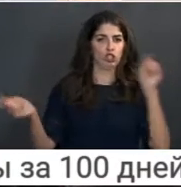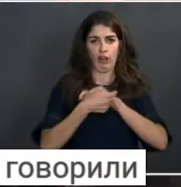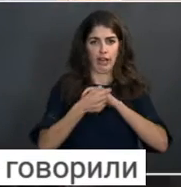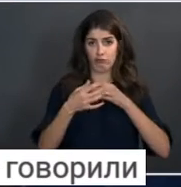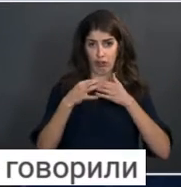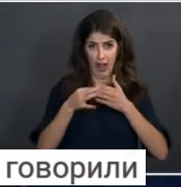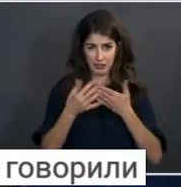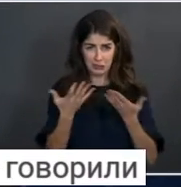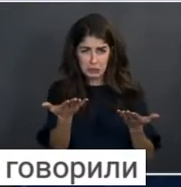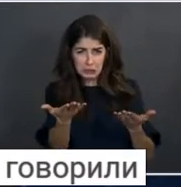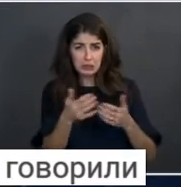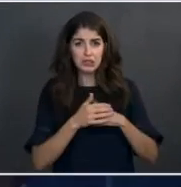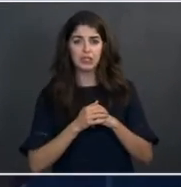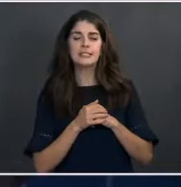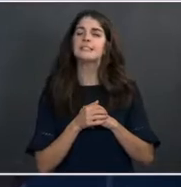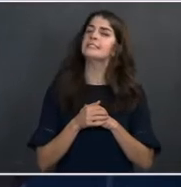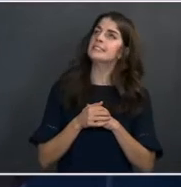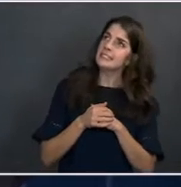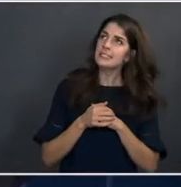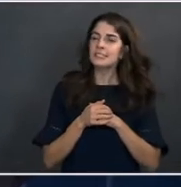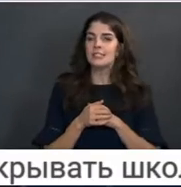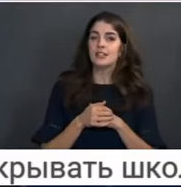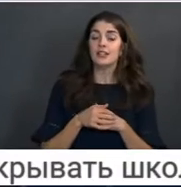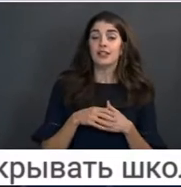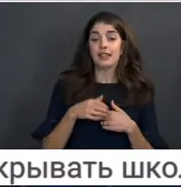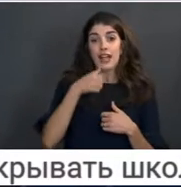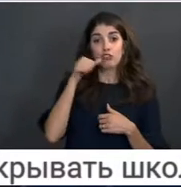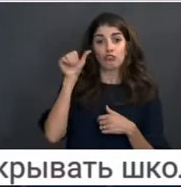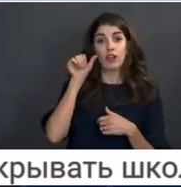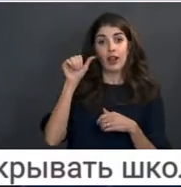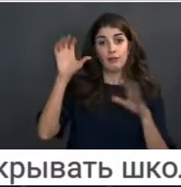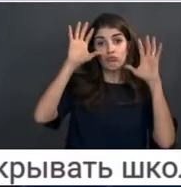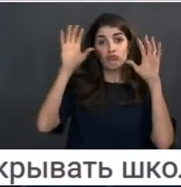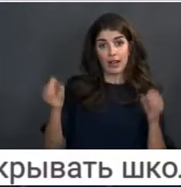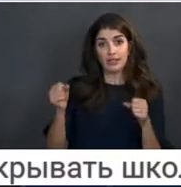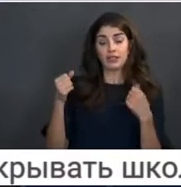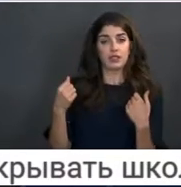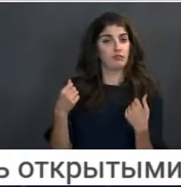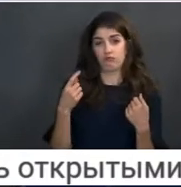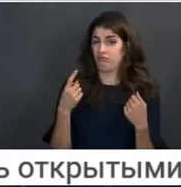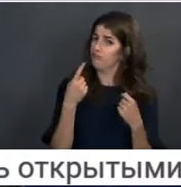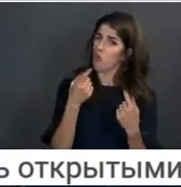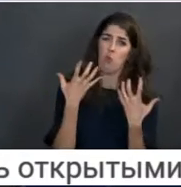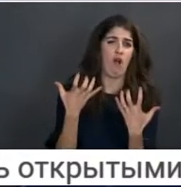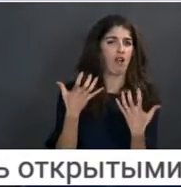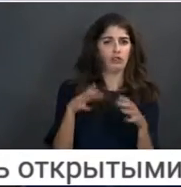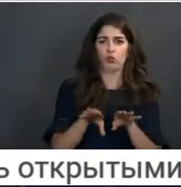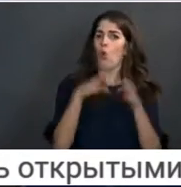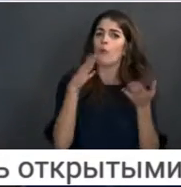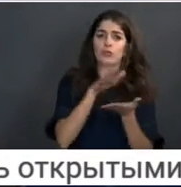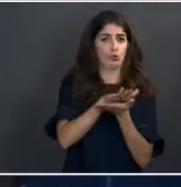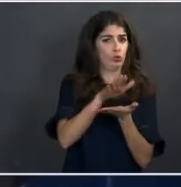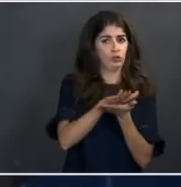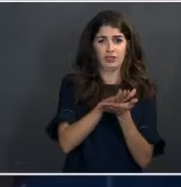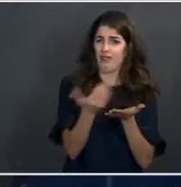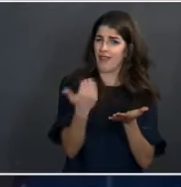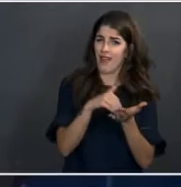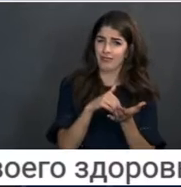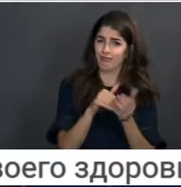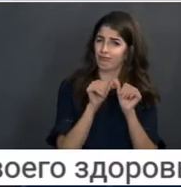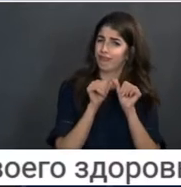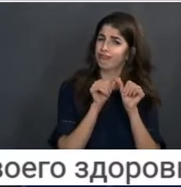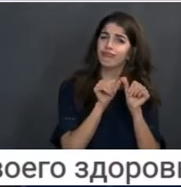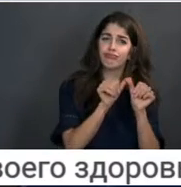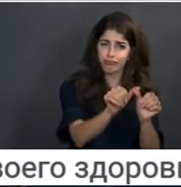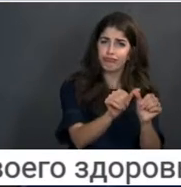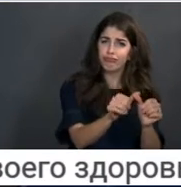days? Well, as we talked about a little bit yesterday, the president wants to not only reopen schools, he wants the schools to stay open, and